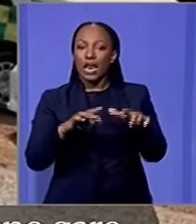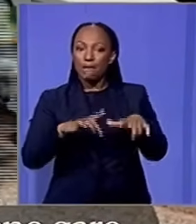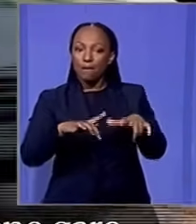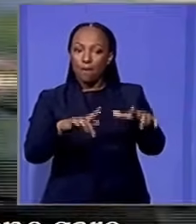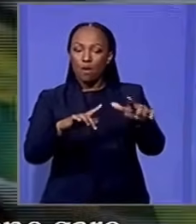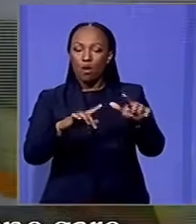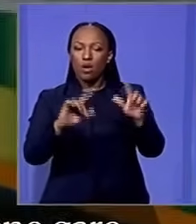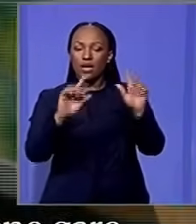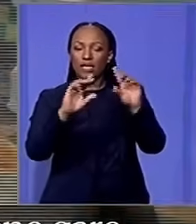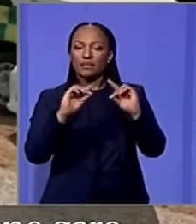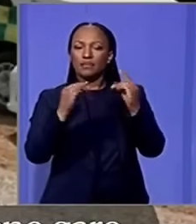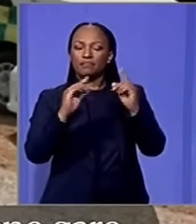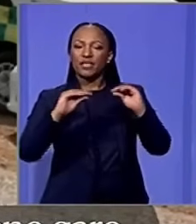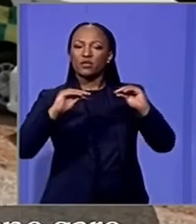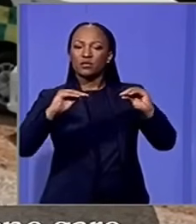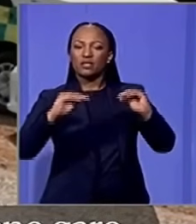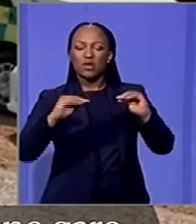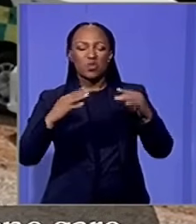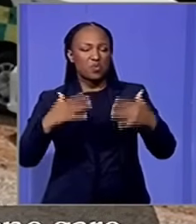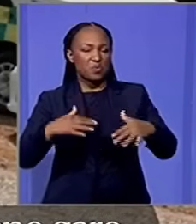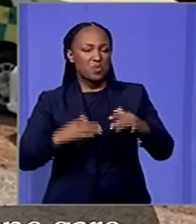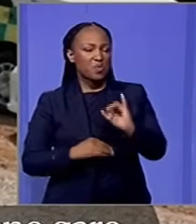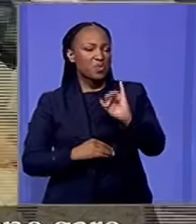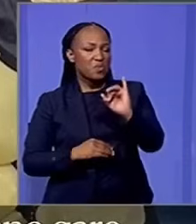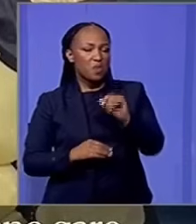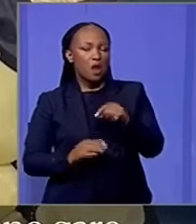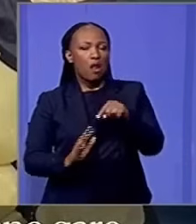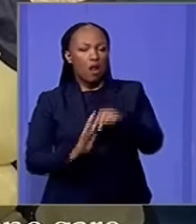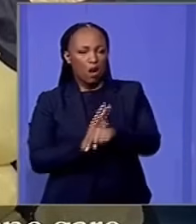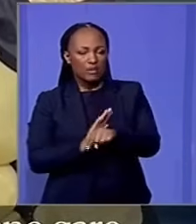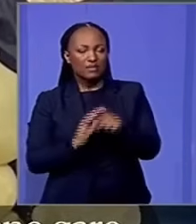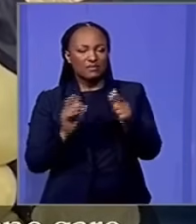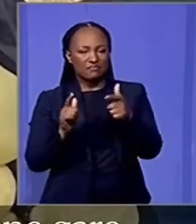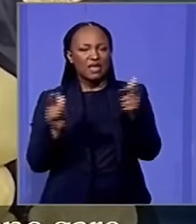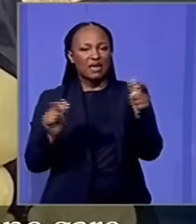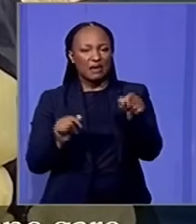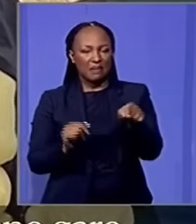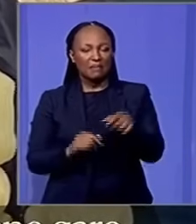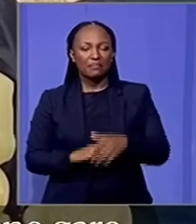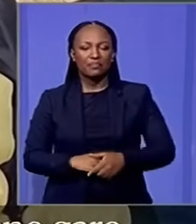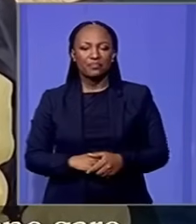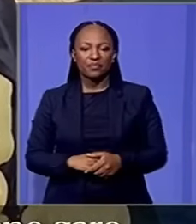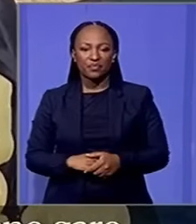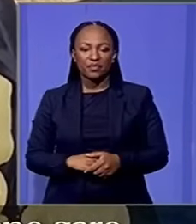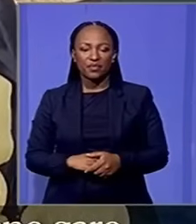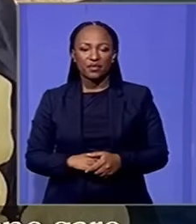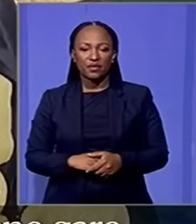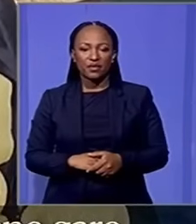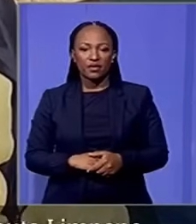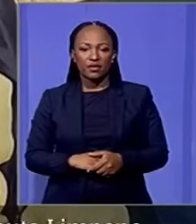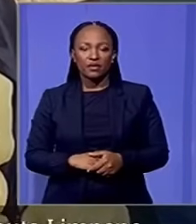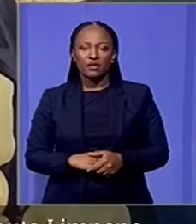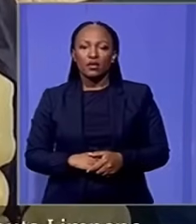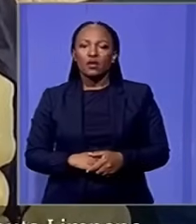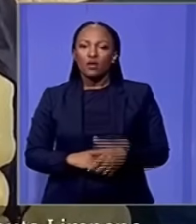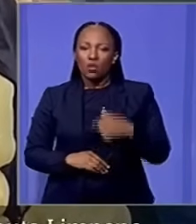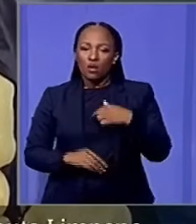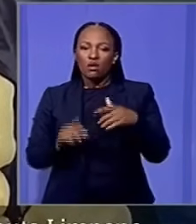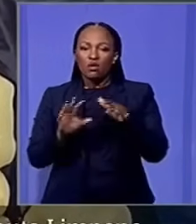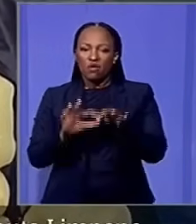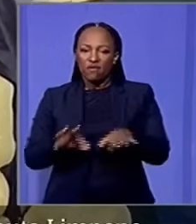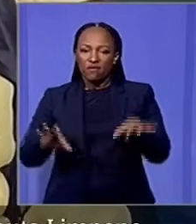re lehula barutiši ke tahlego le e kgolo go setšhaba. We valued the time that they